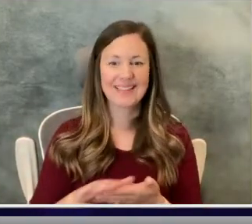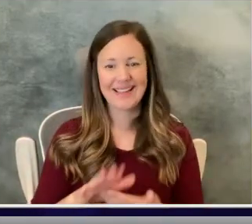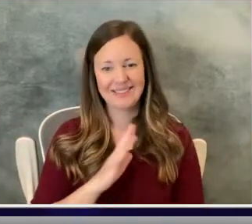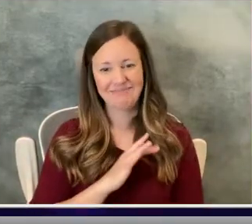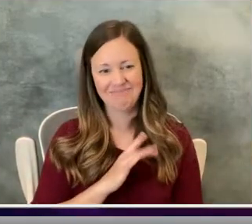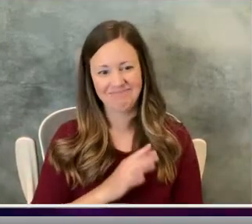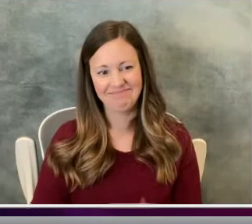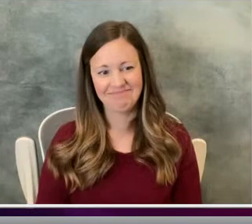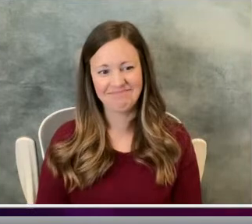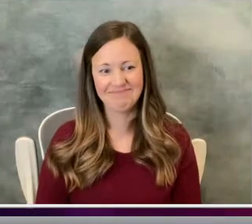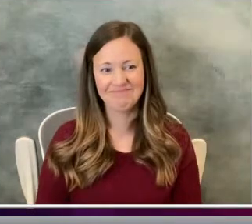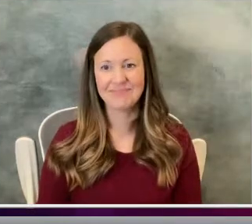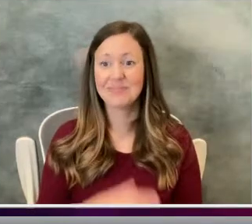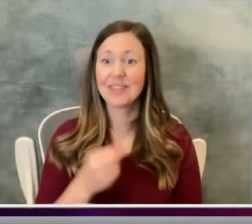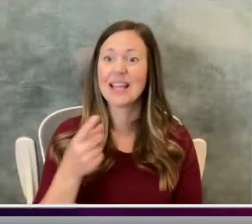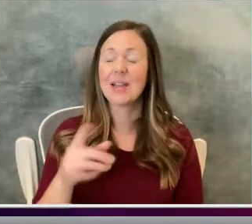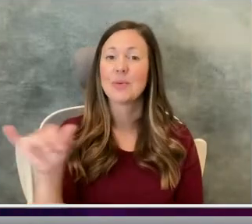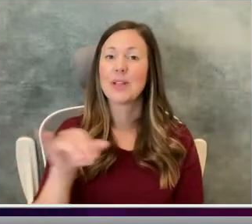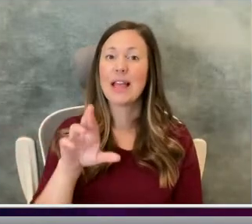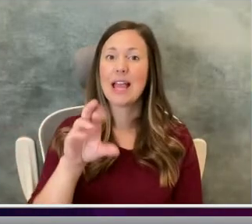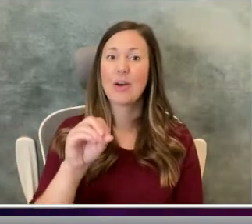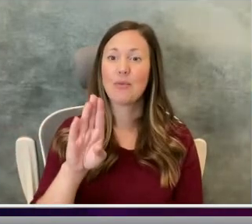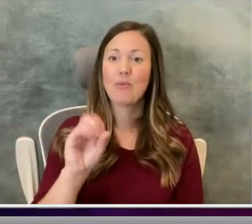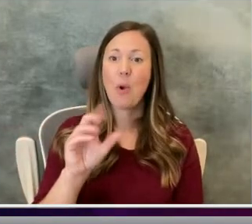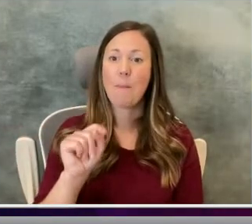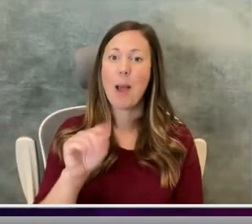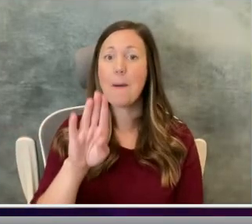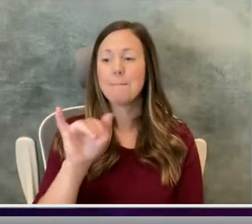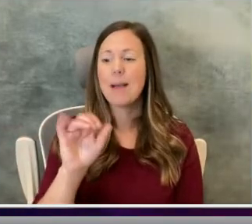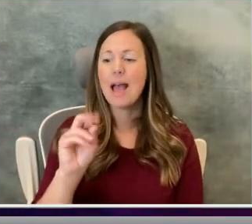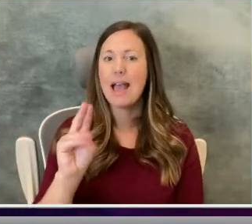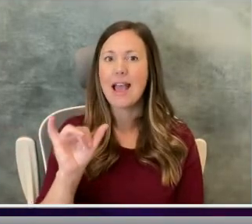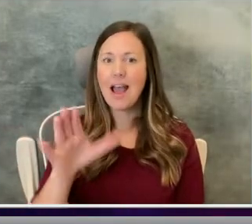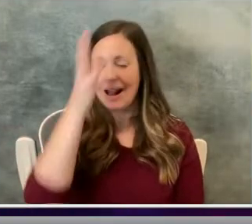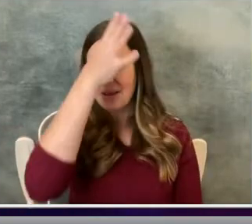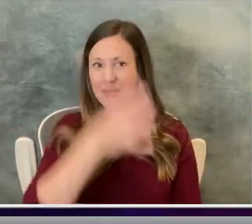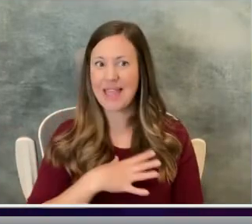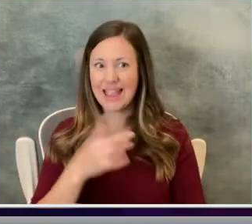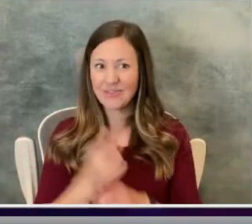now. You're still on course to get the degree you planned on?